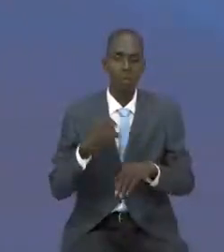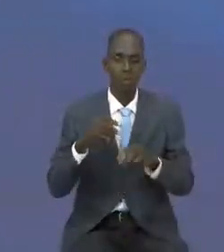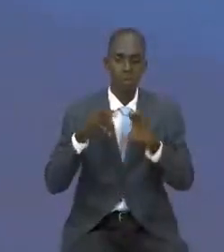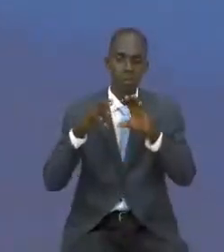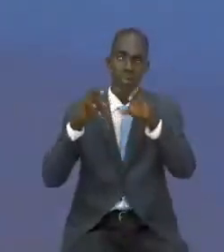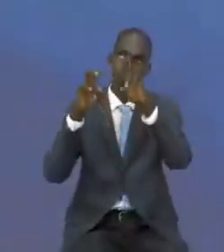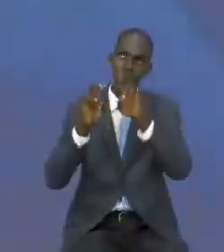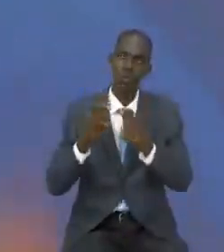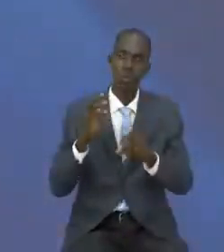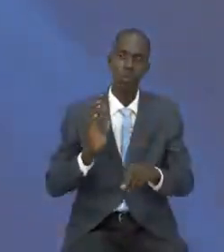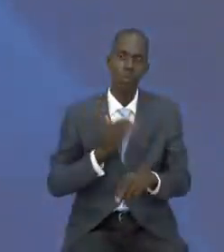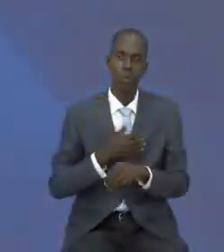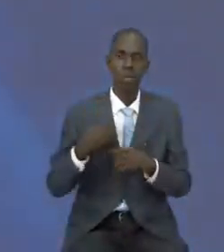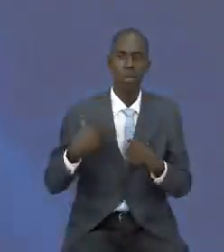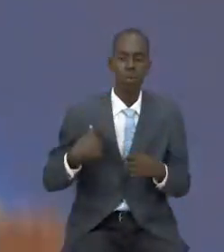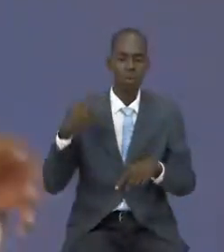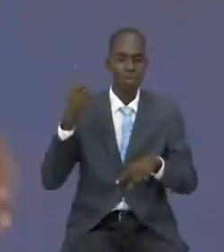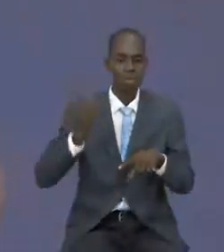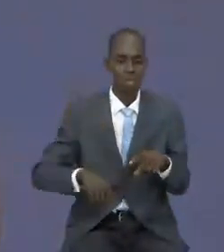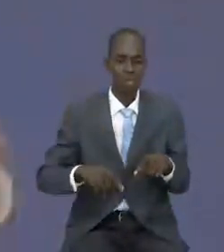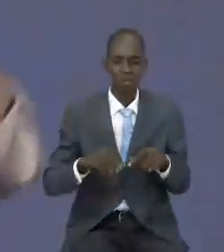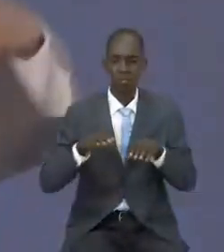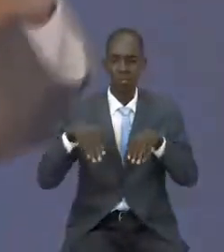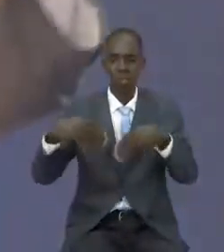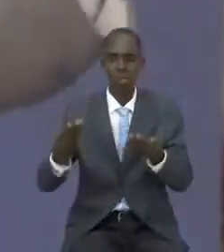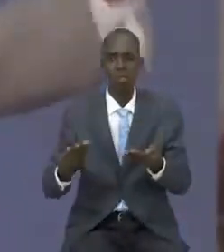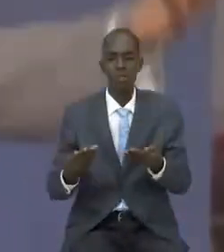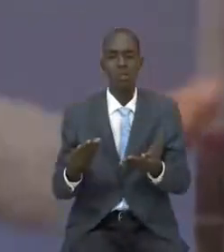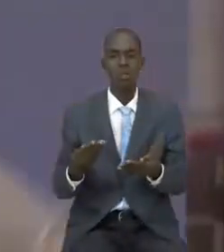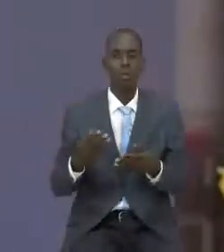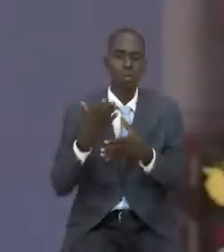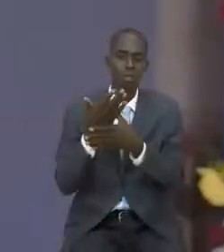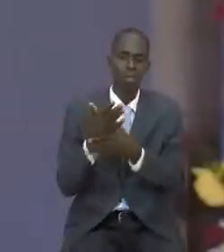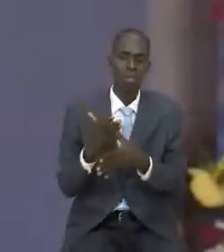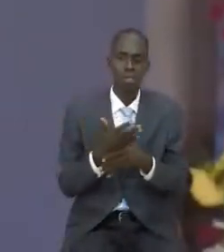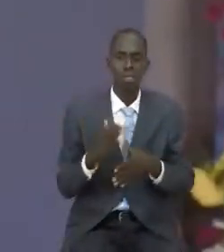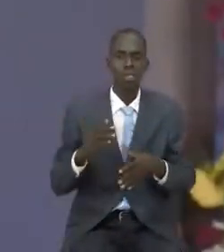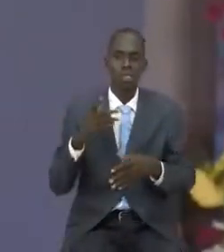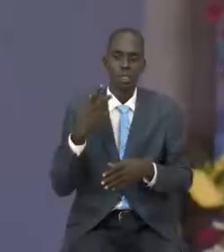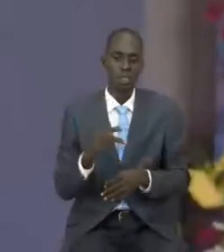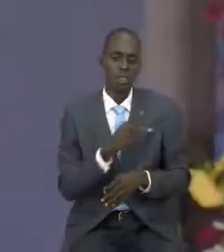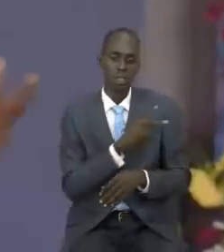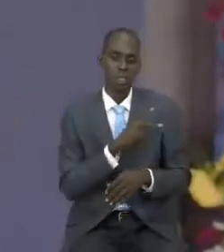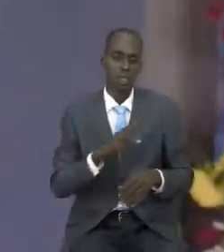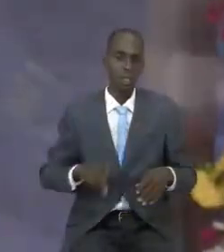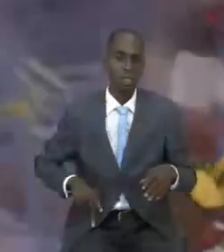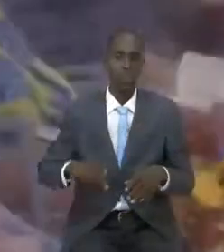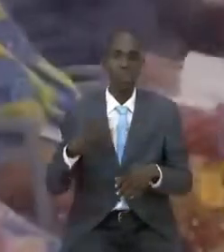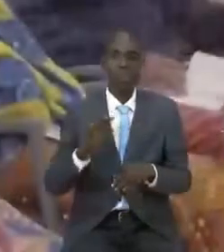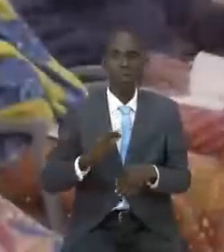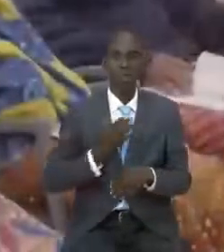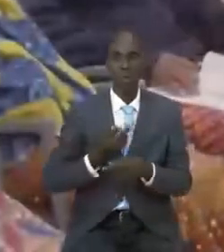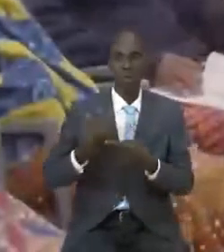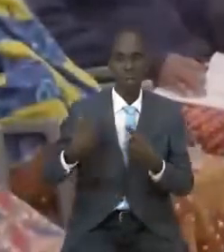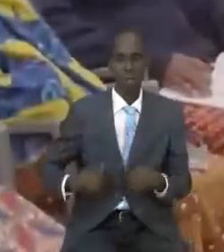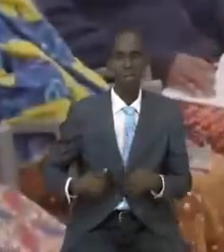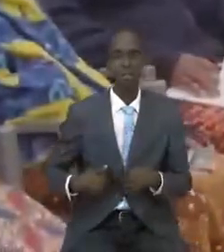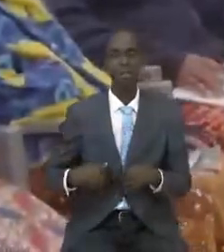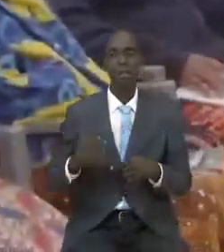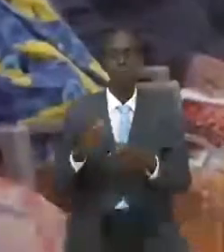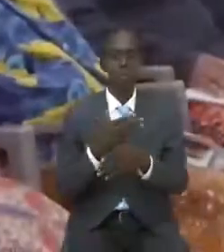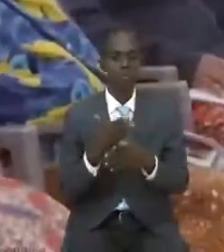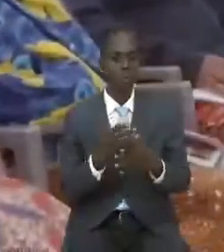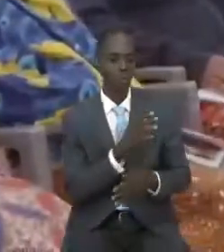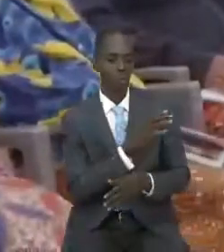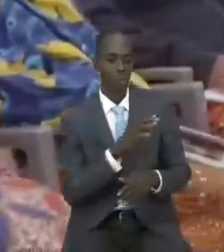the throne of our heart between Christ and Satan, between Christ and